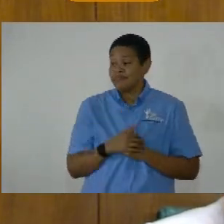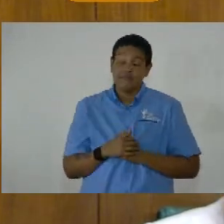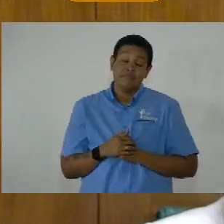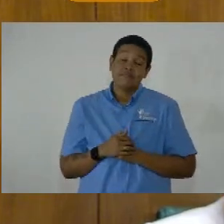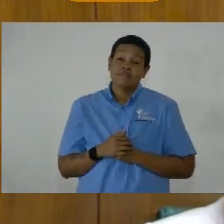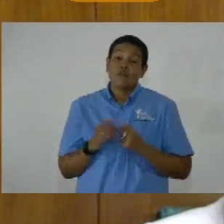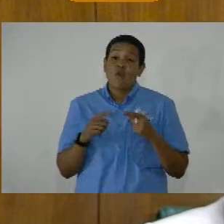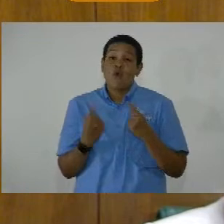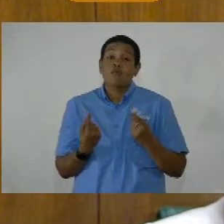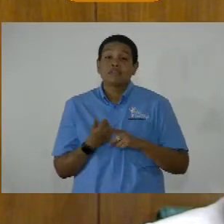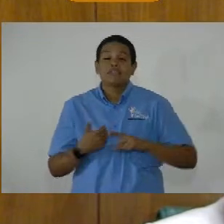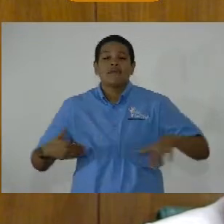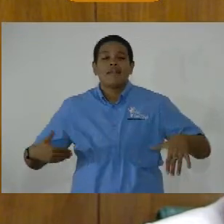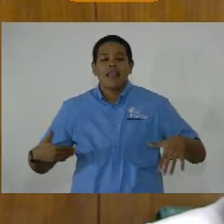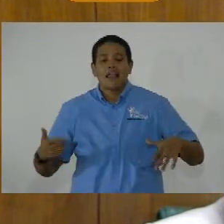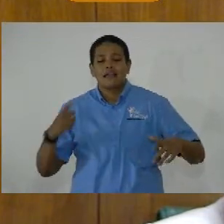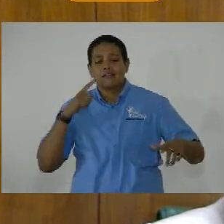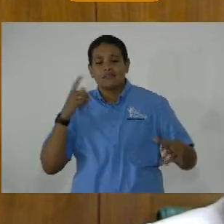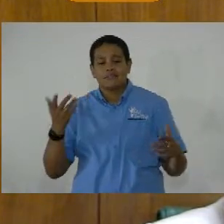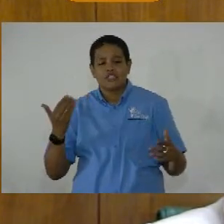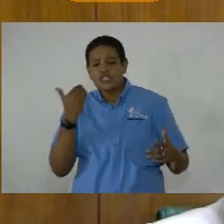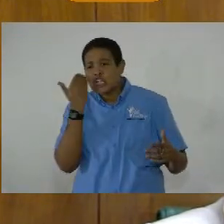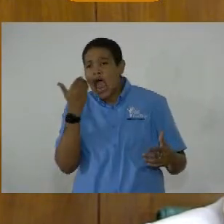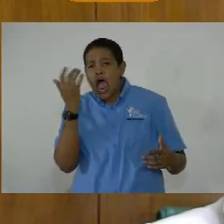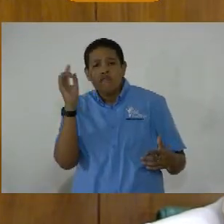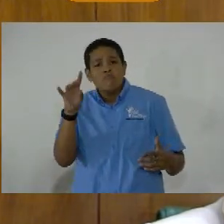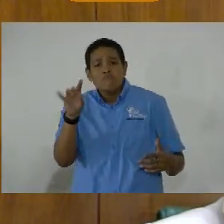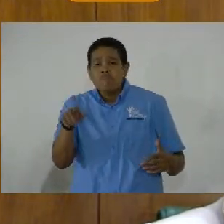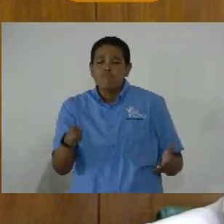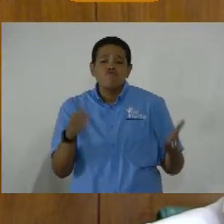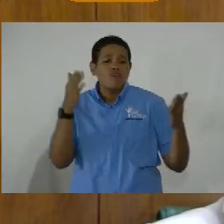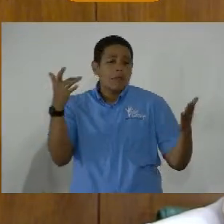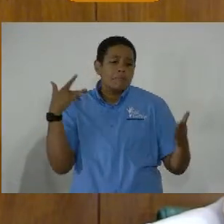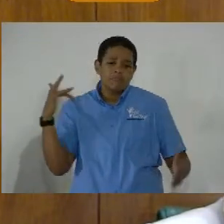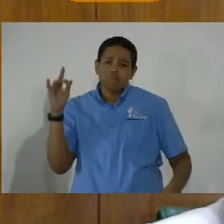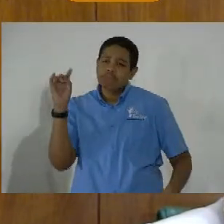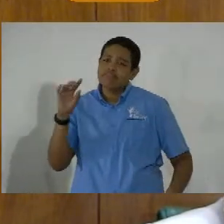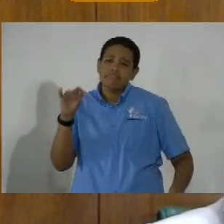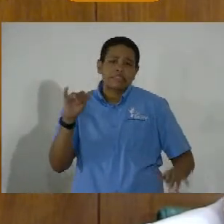the opposition has not been shy in putting forward its recommendations.